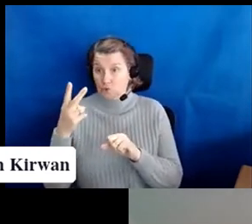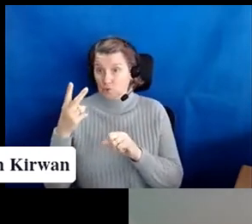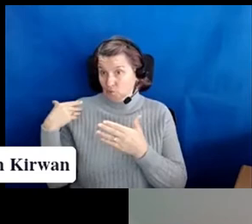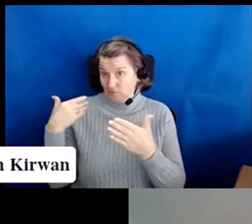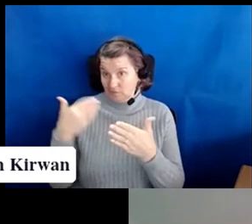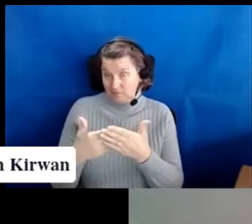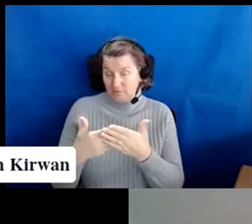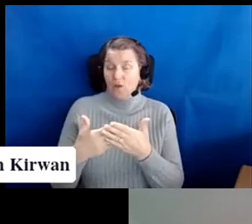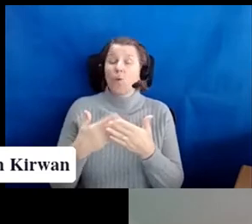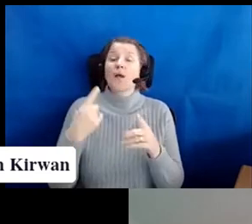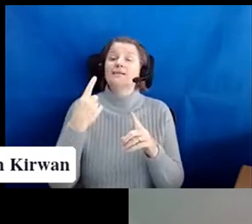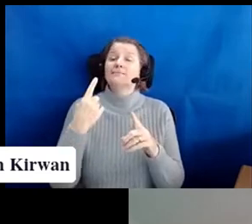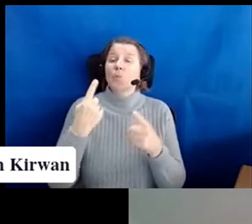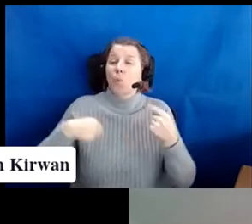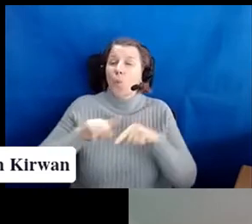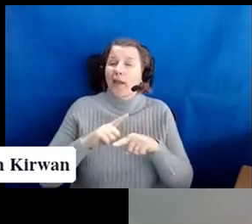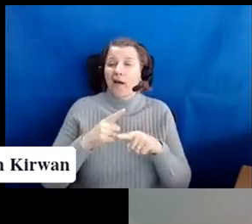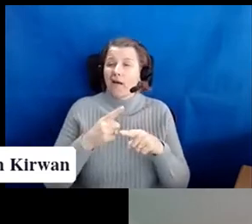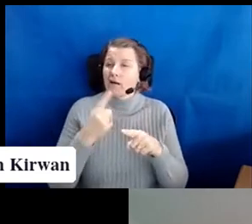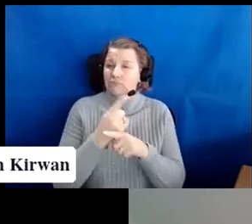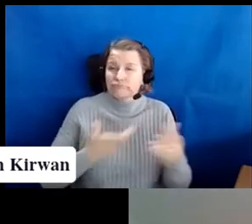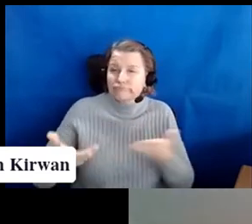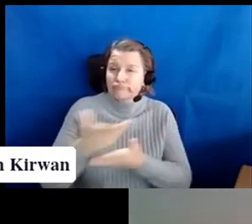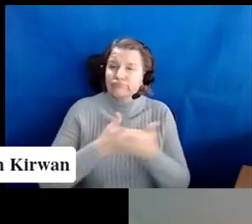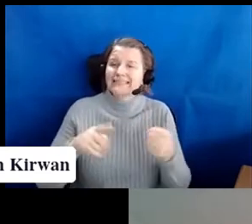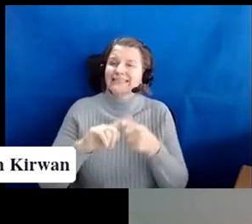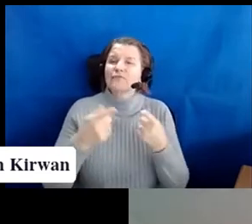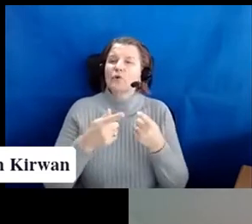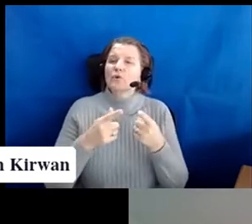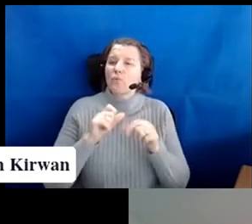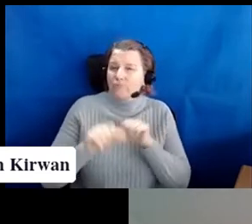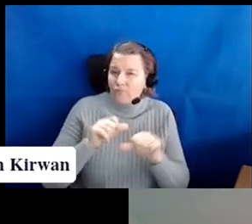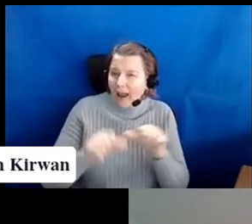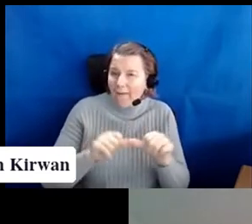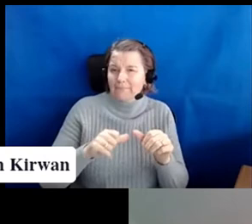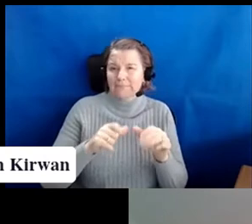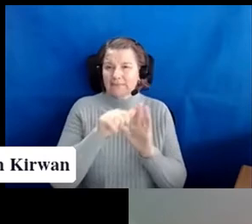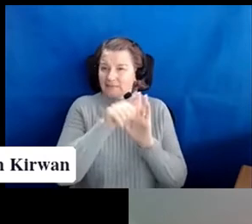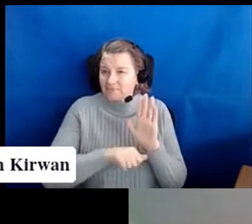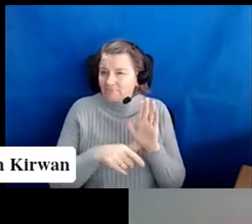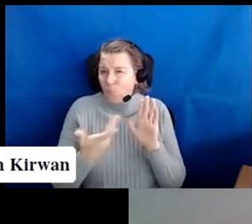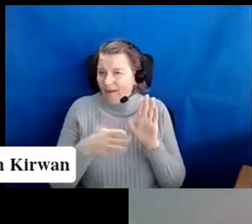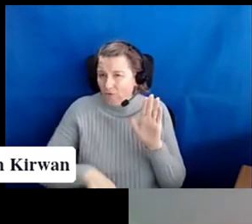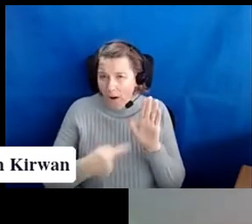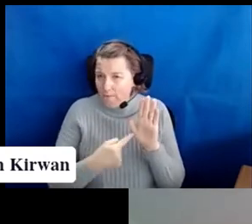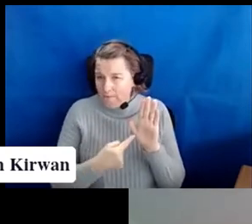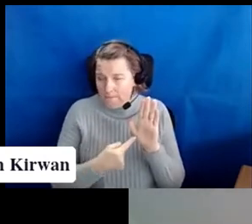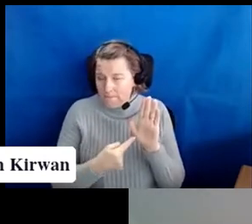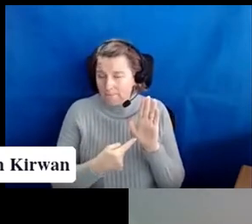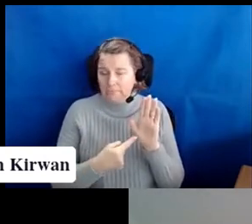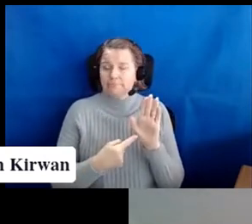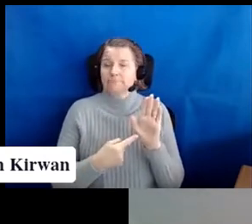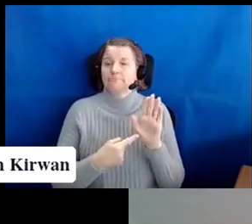about slightly different programmes, but I'd like to focus a little bit on where this programme came from. It was